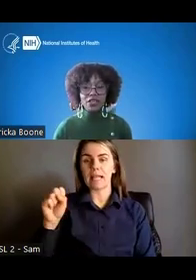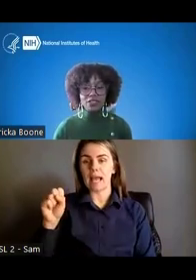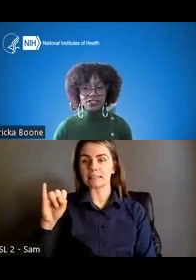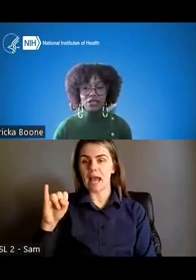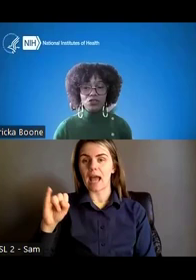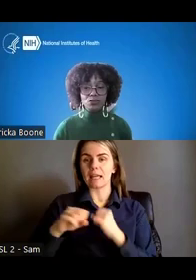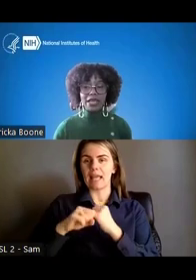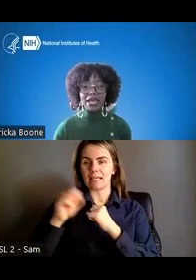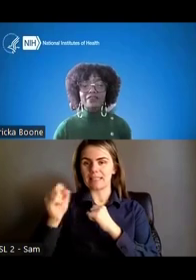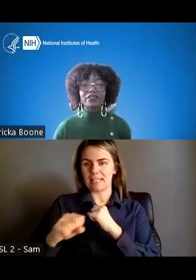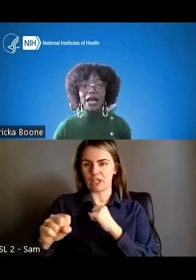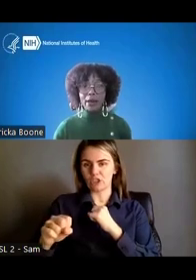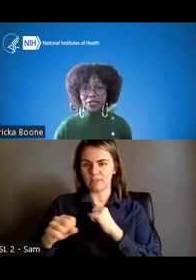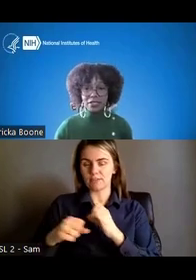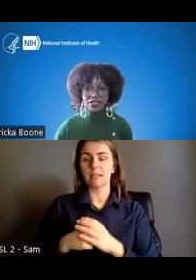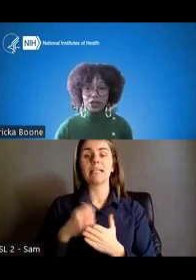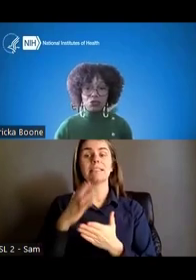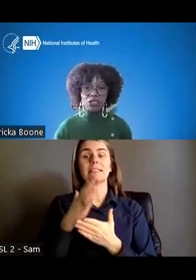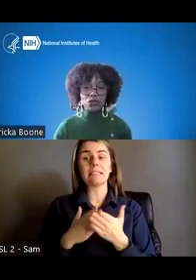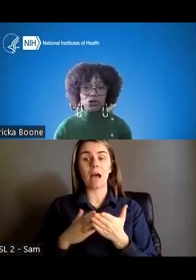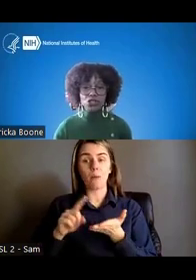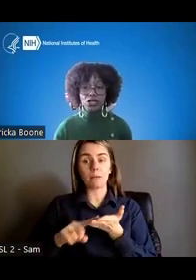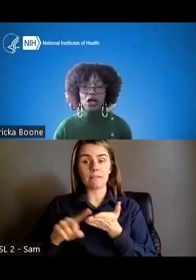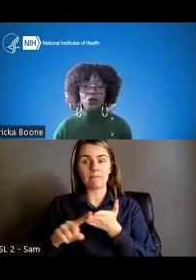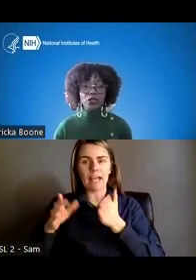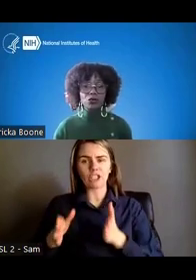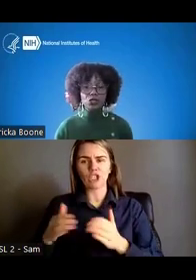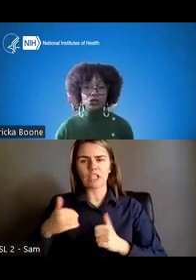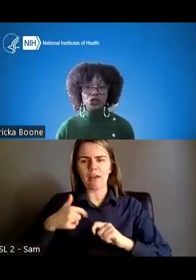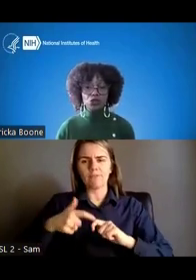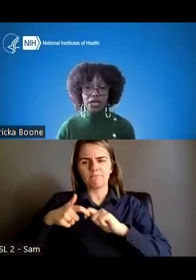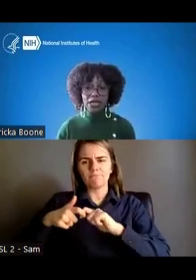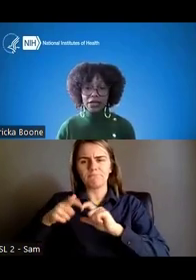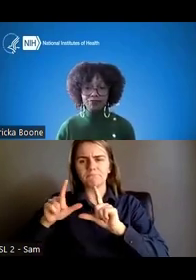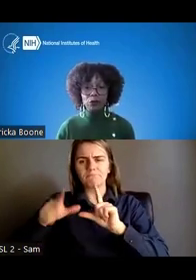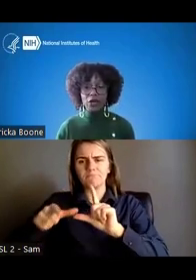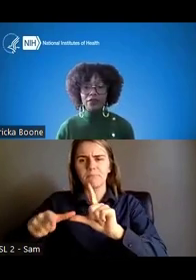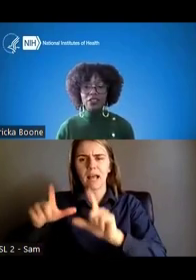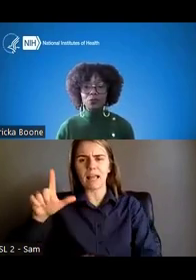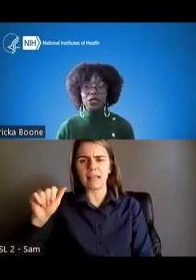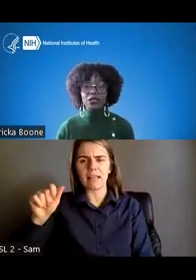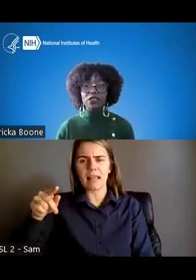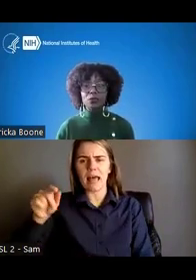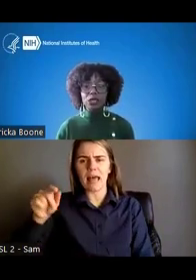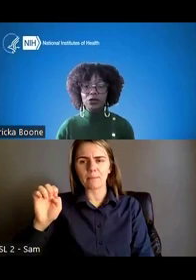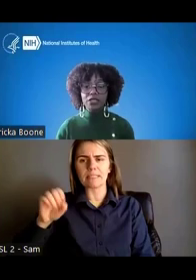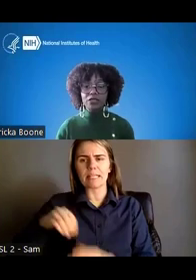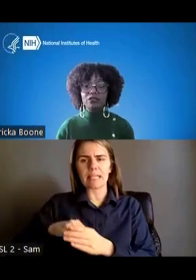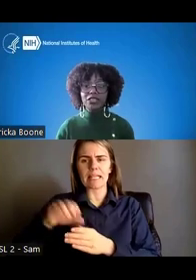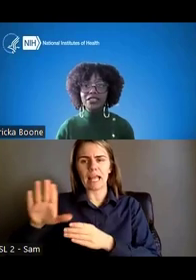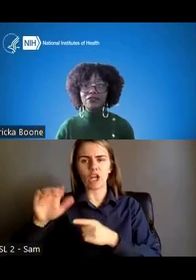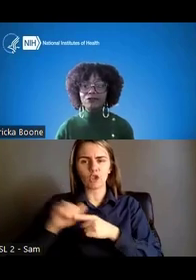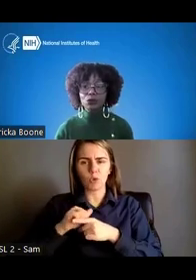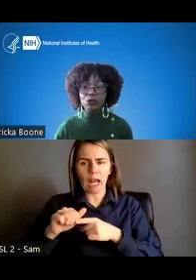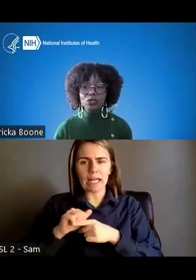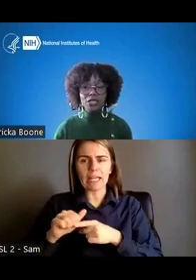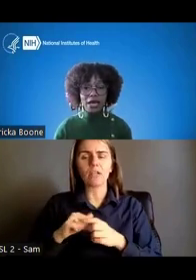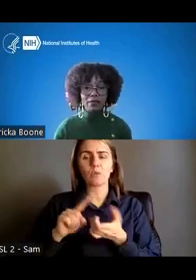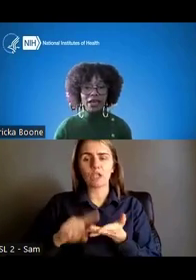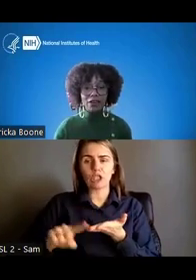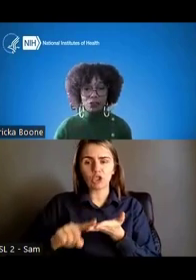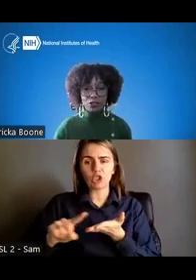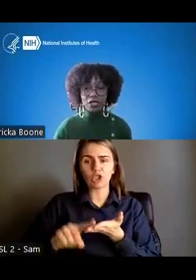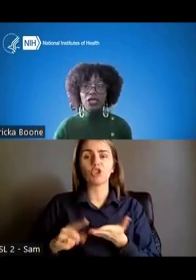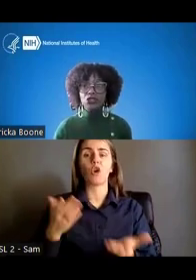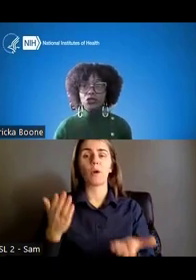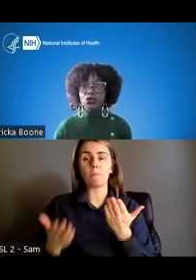some investigators may have lapses in their research or their research training, or have experienced periods of less than